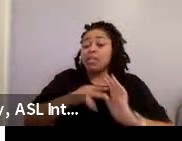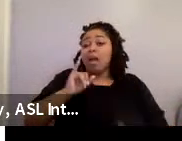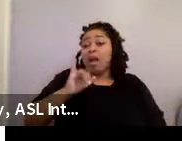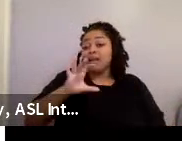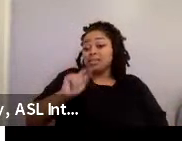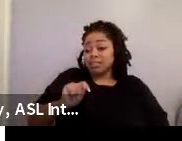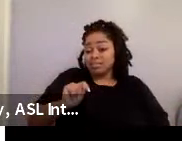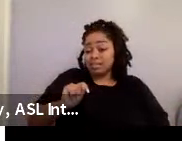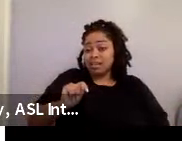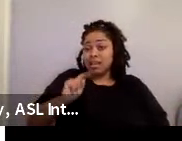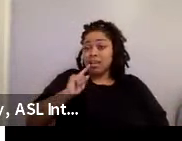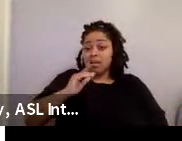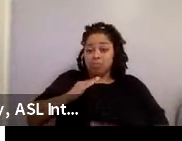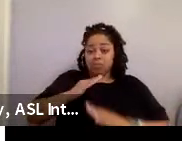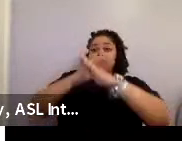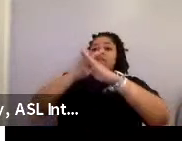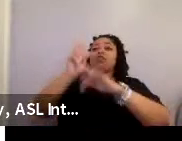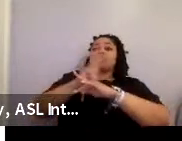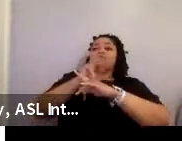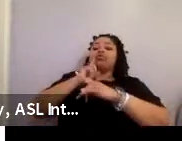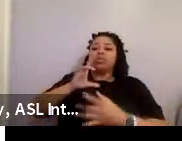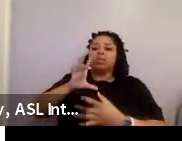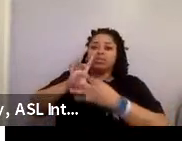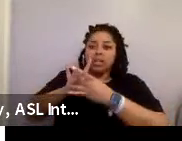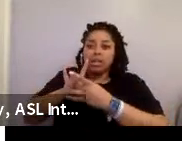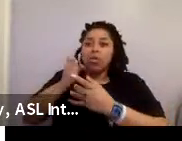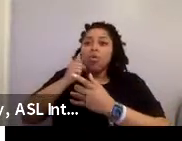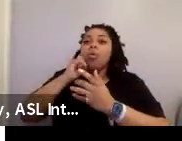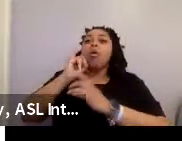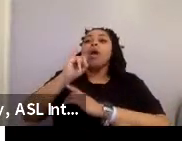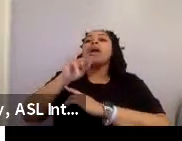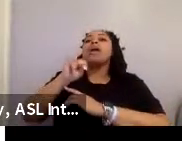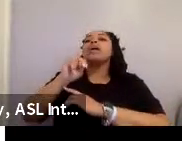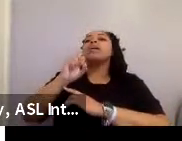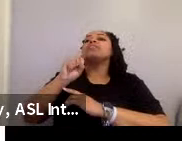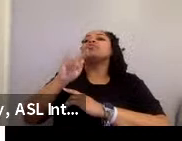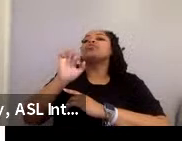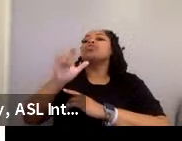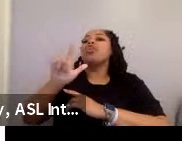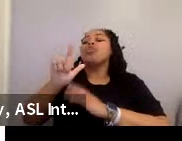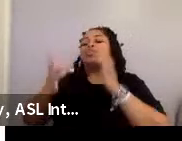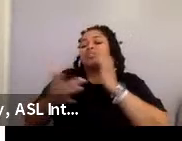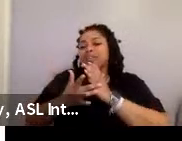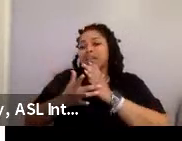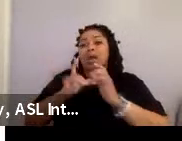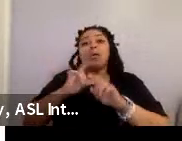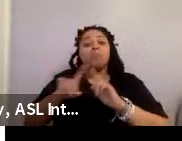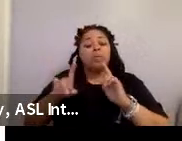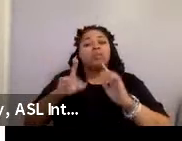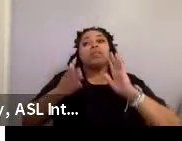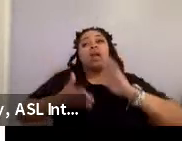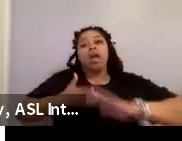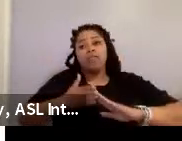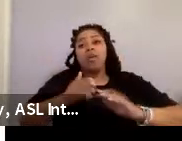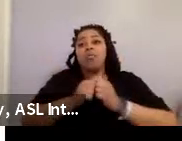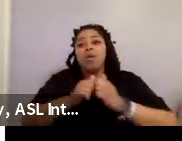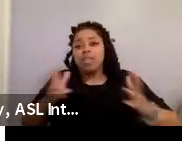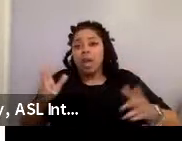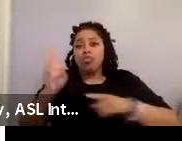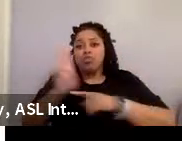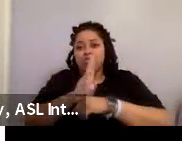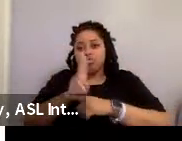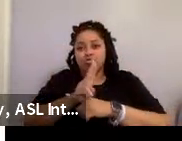ICT prevents a user from attaching or installing assistive technology. It has to be operable without a